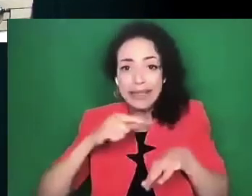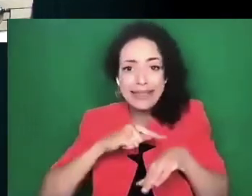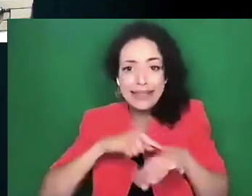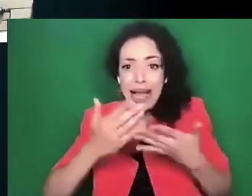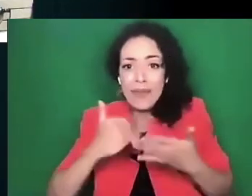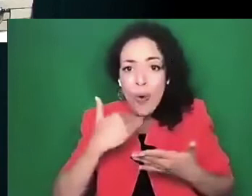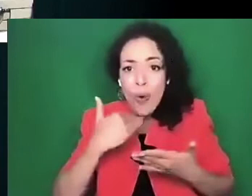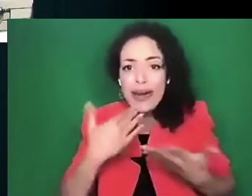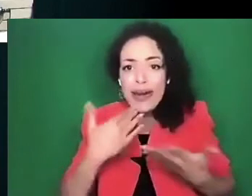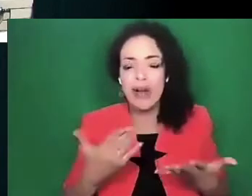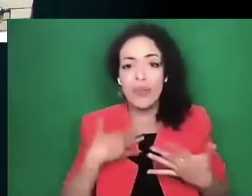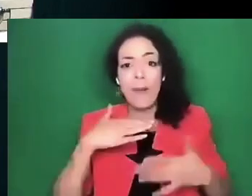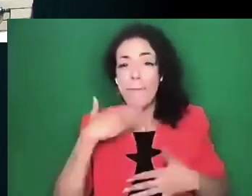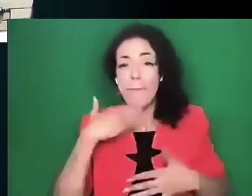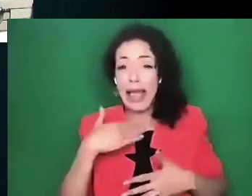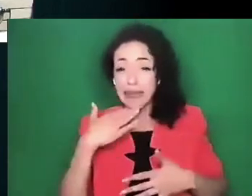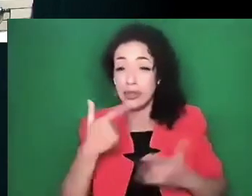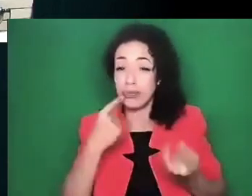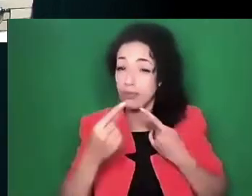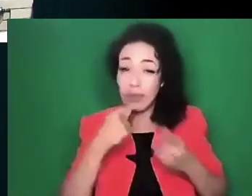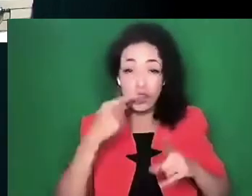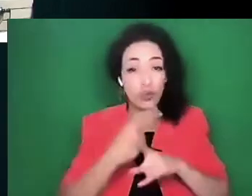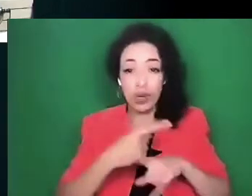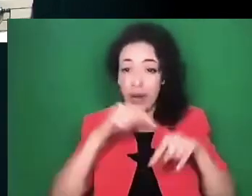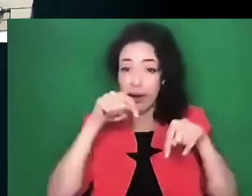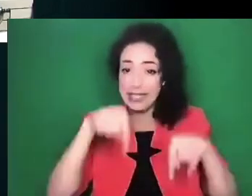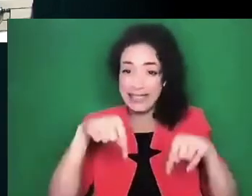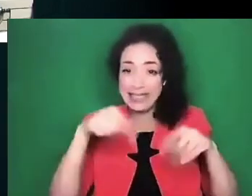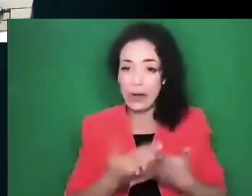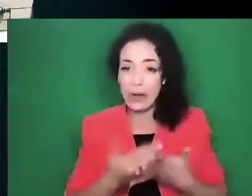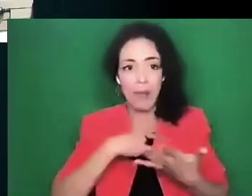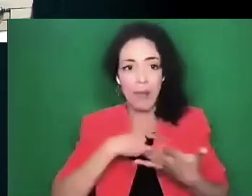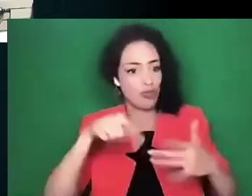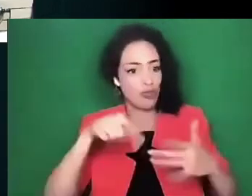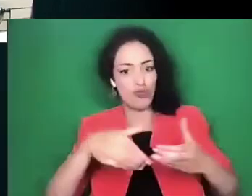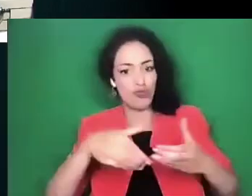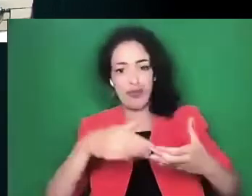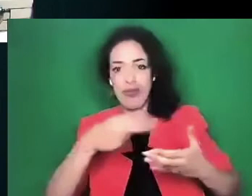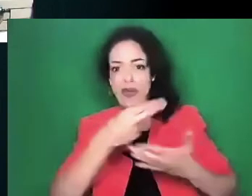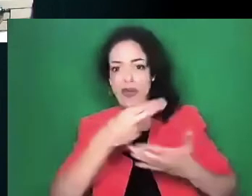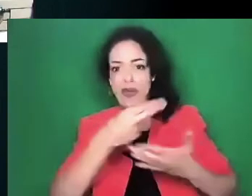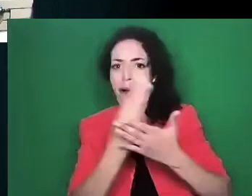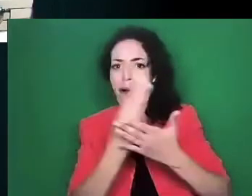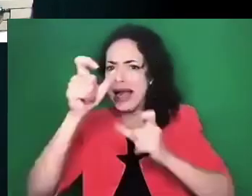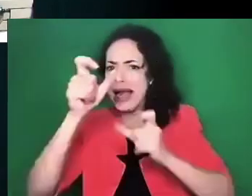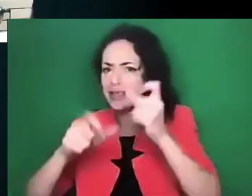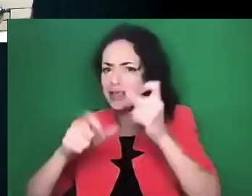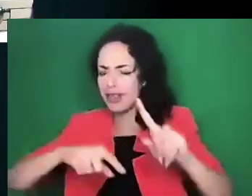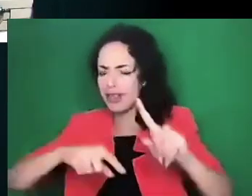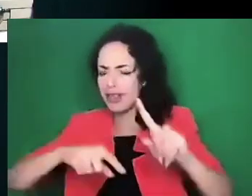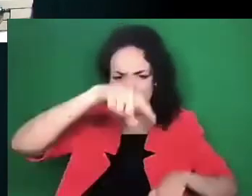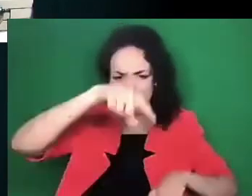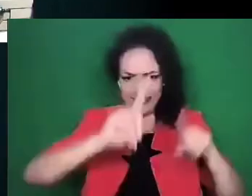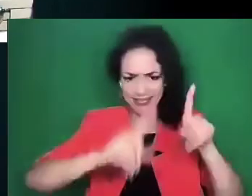with this wonderfully diverse group of artists. And we're talking tonight about disappearance,